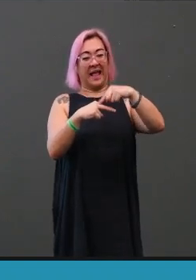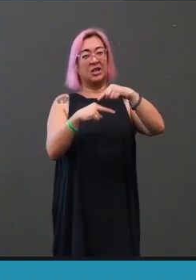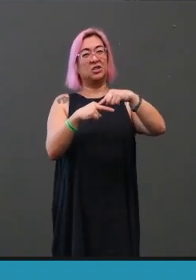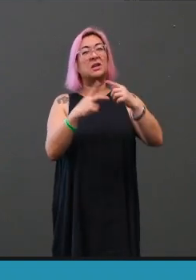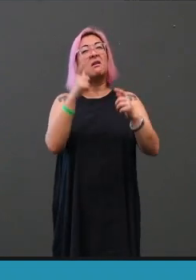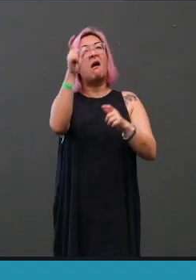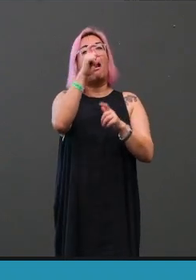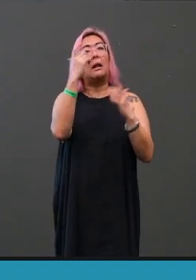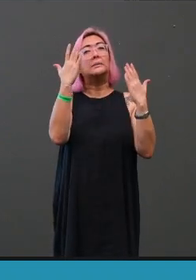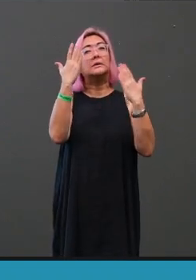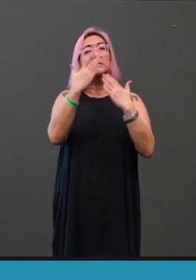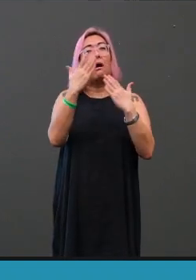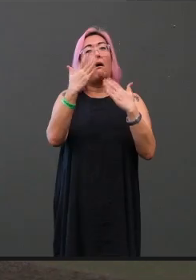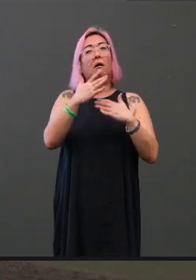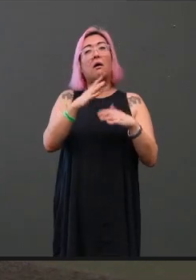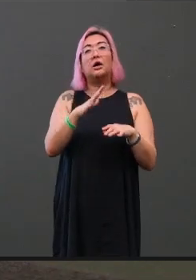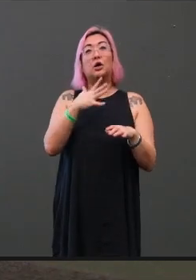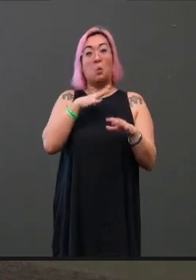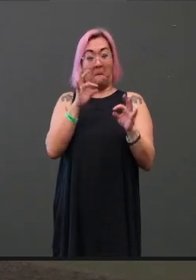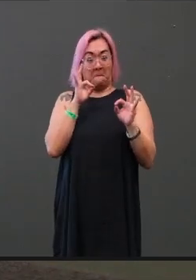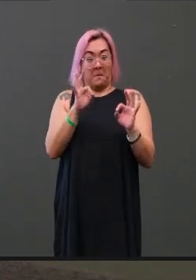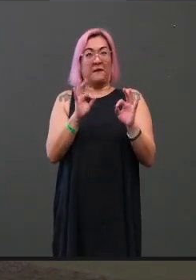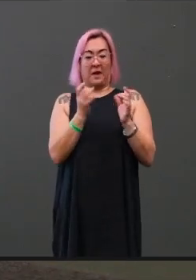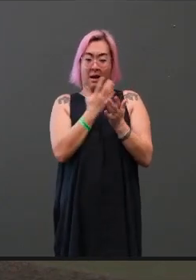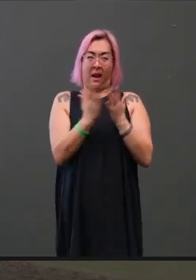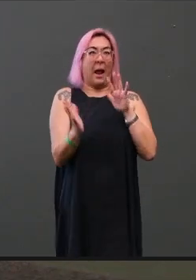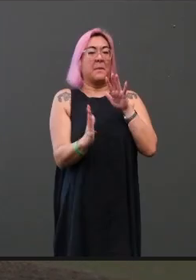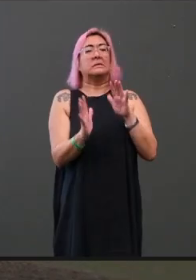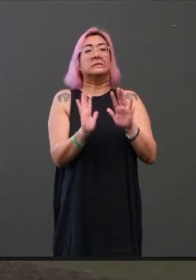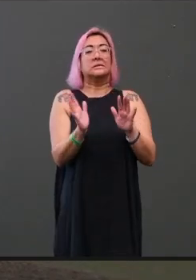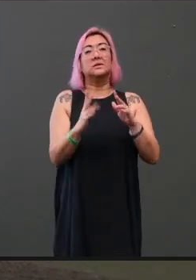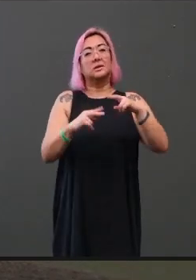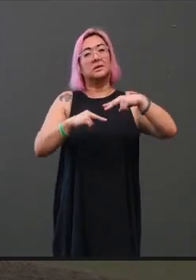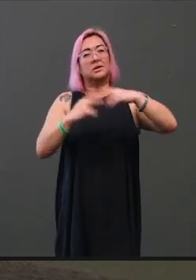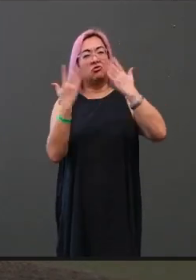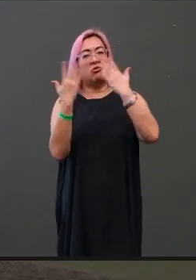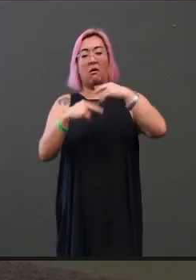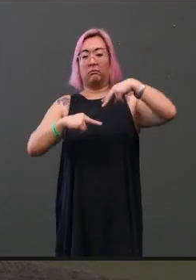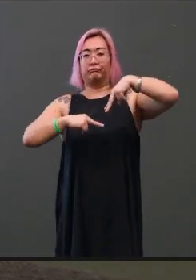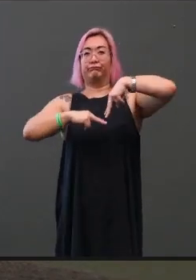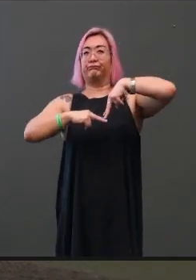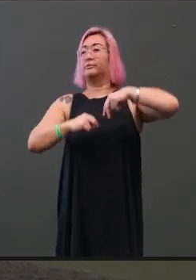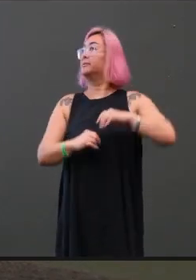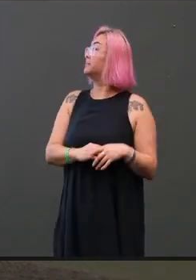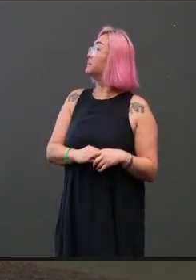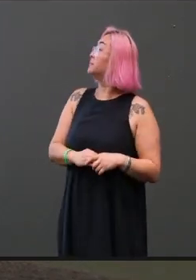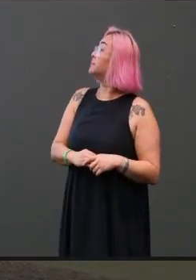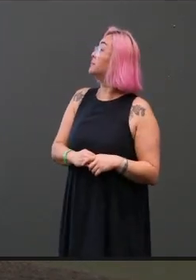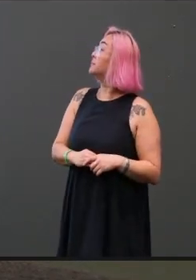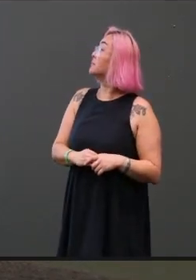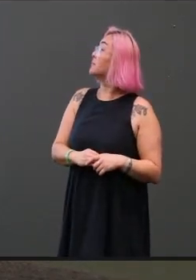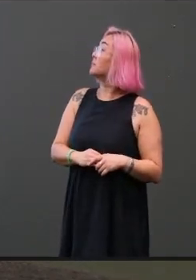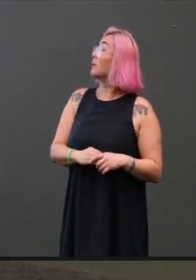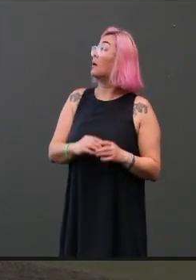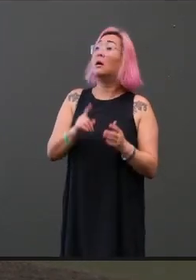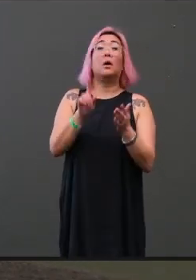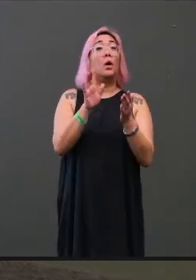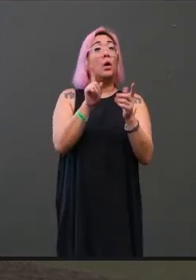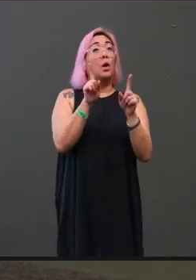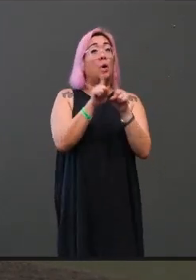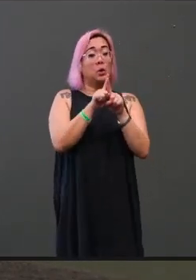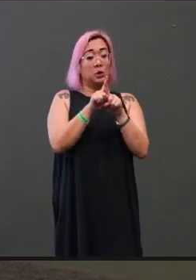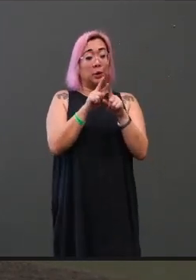reflection. Similarly to footstep ripples, we also want to mask out the reflection as well. And again, we can